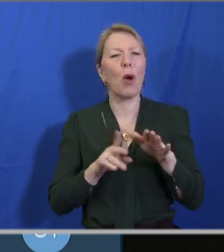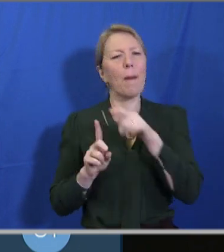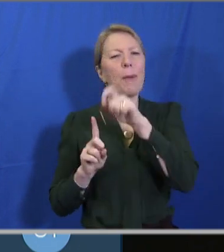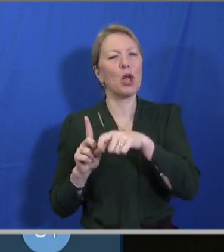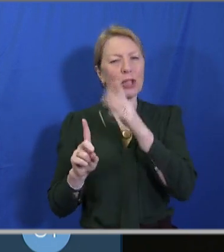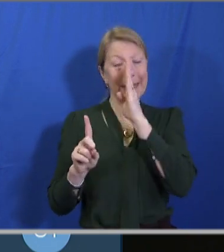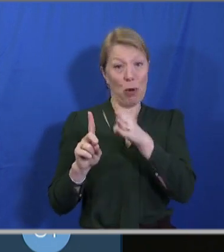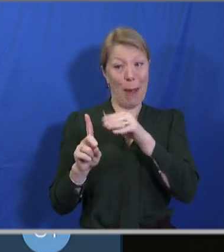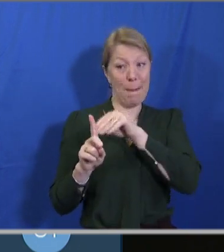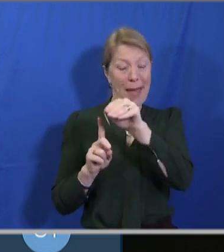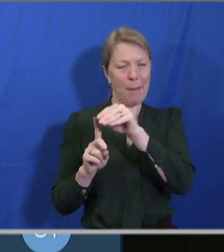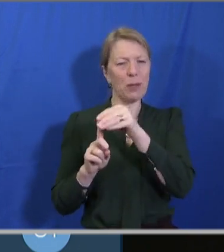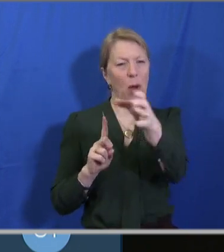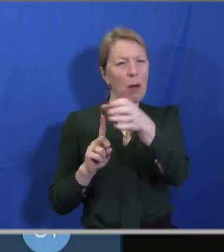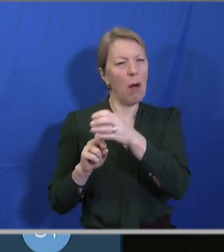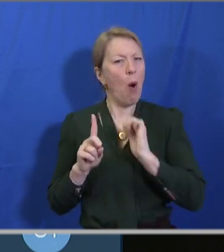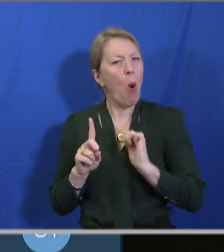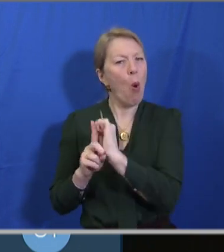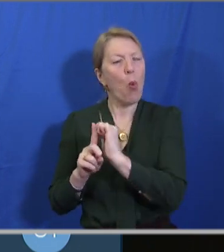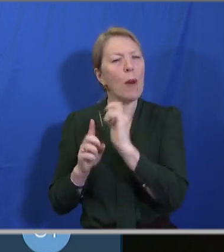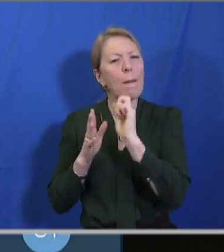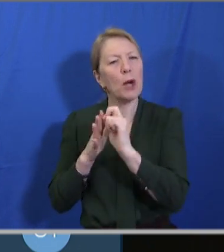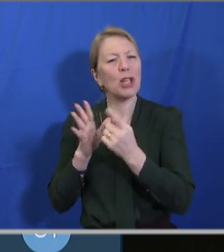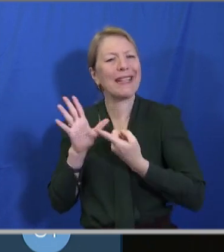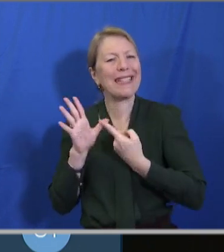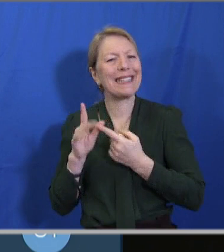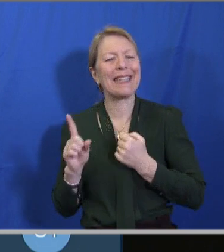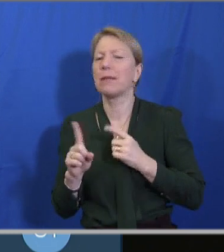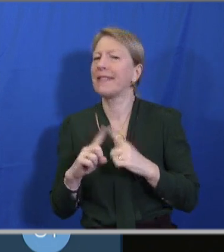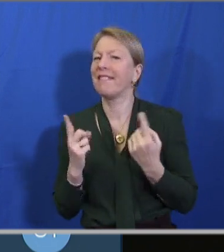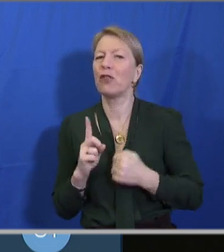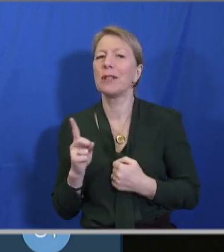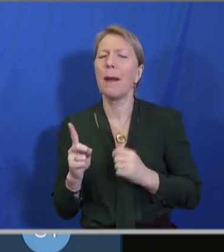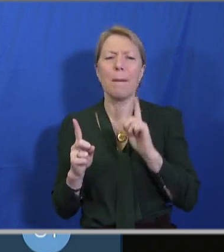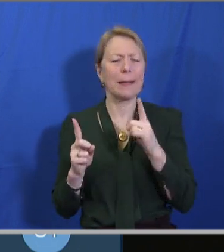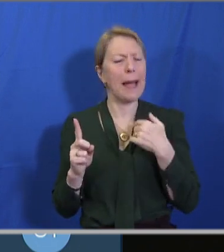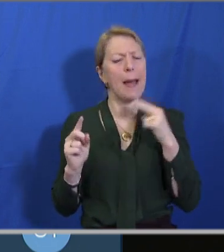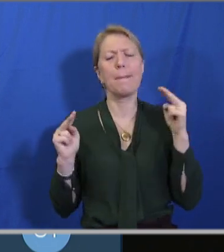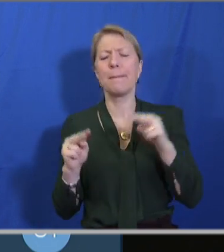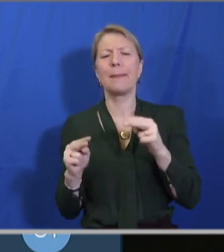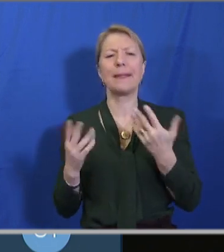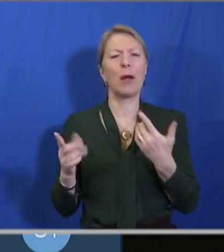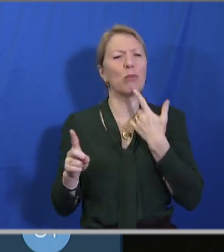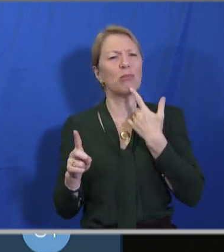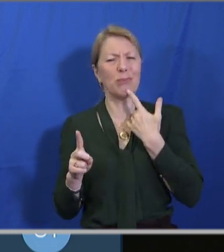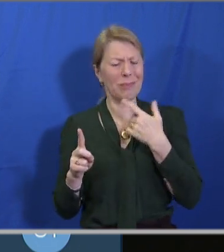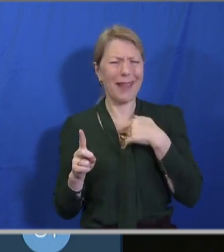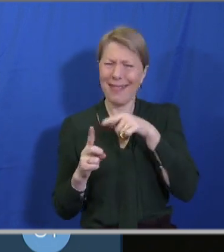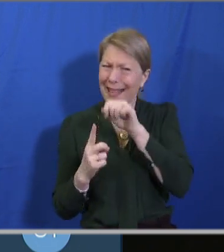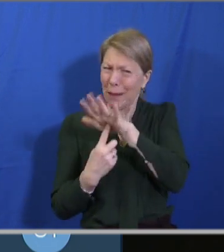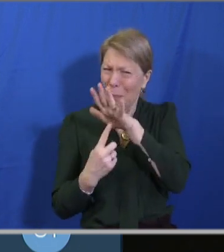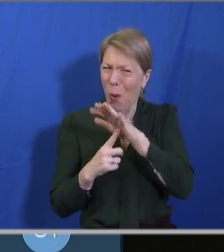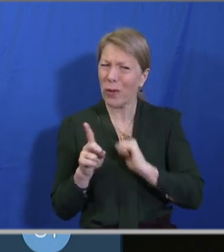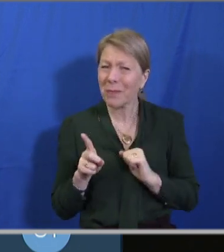to address the position of personal assistants, who are extremely important as part of our care system, because I recognise that the